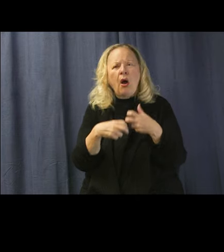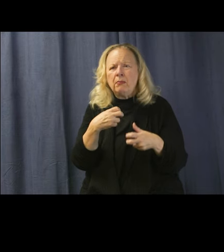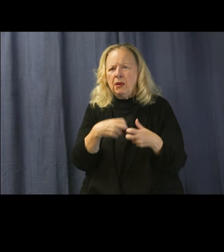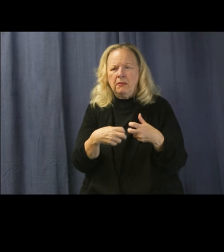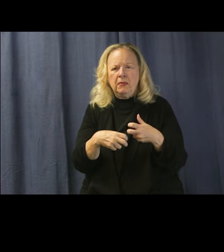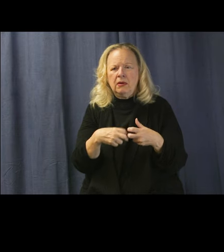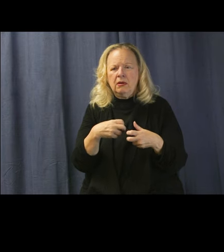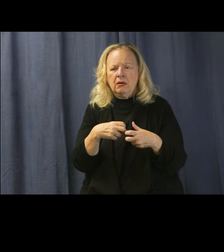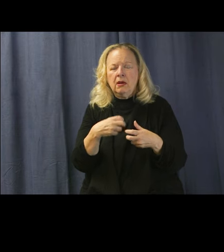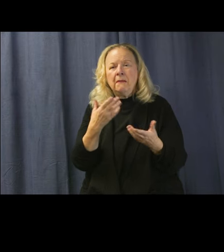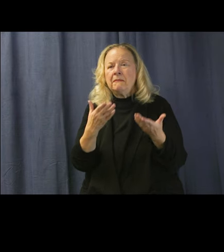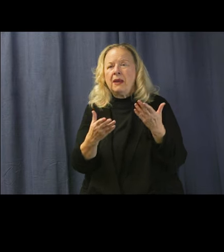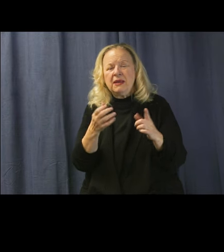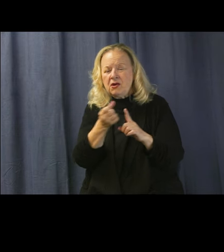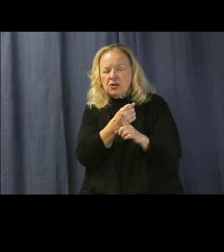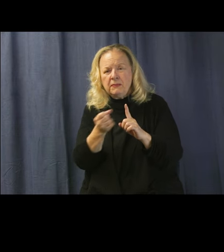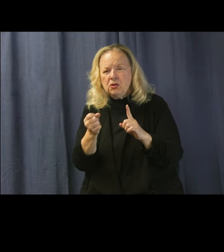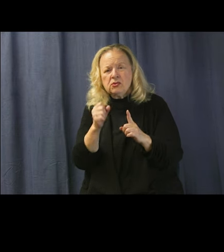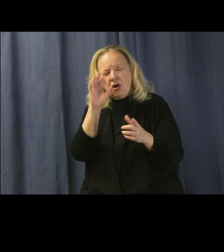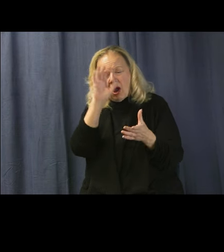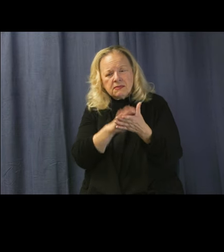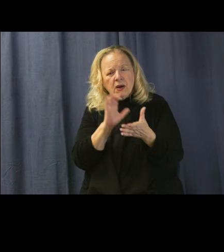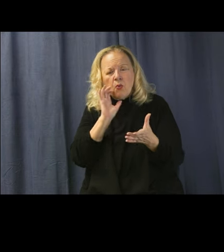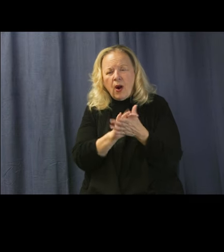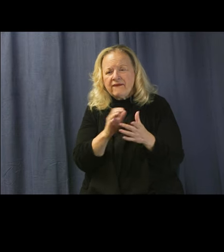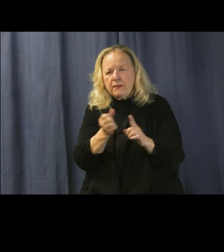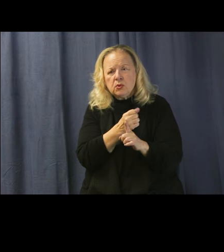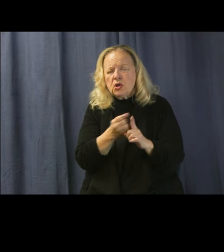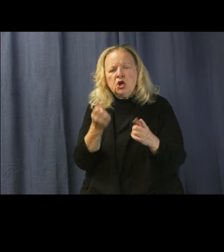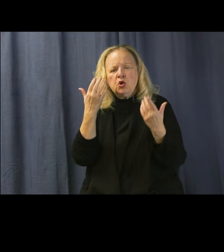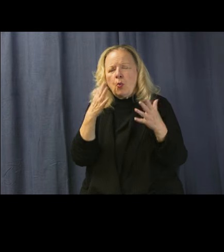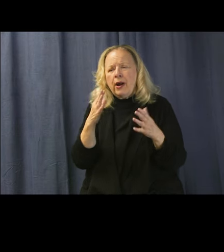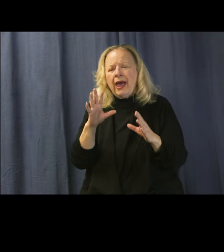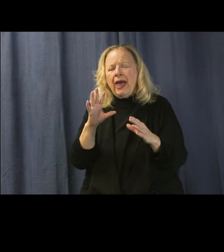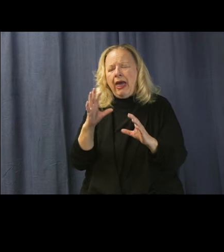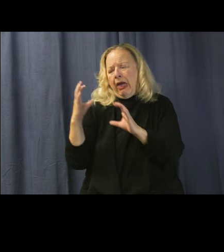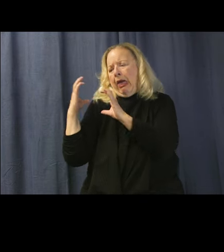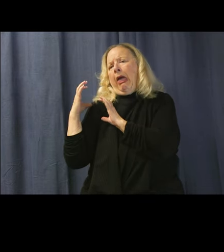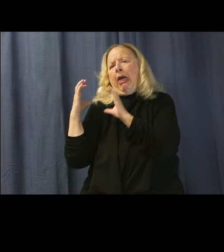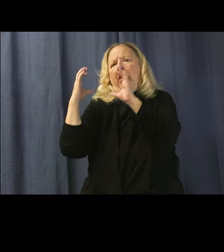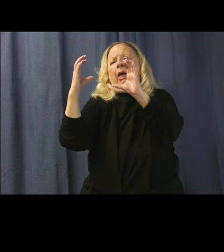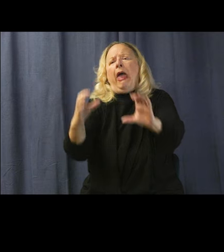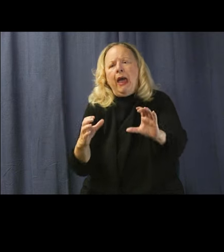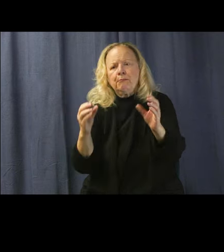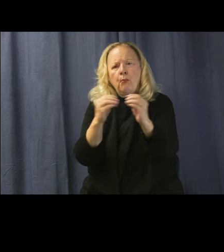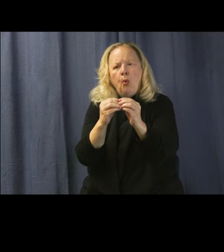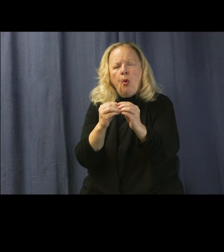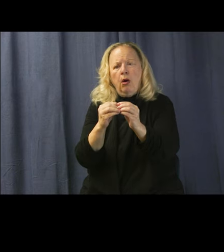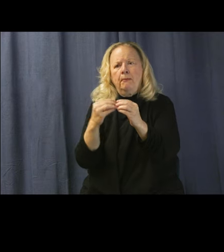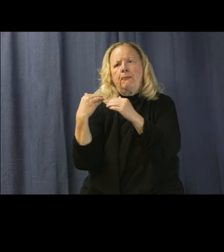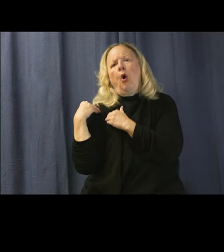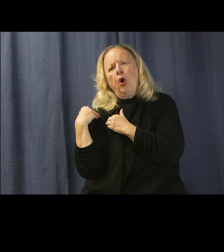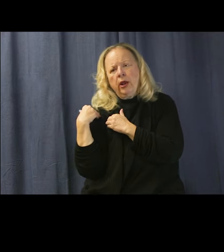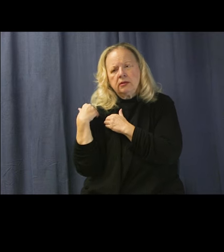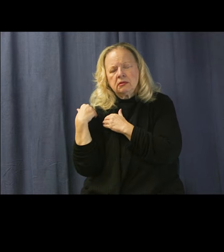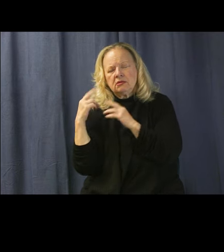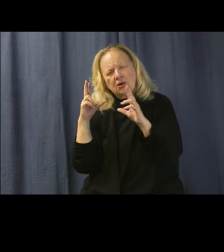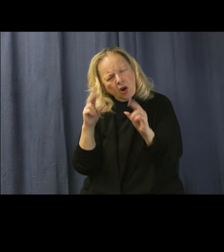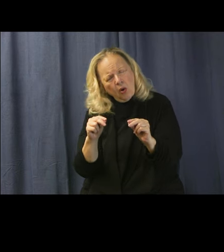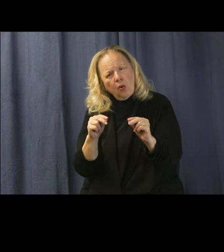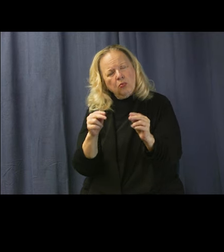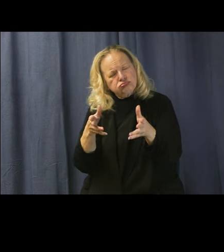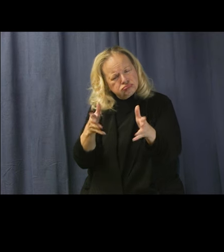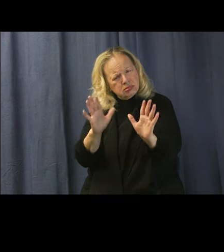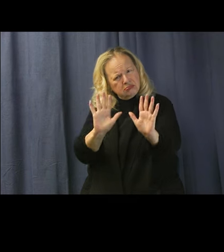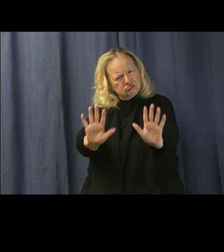big issue is their spouse is abusing them. I mean, you don't know. Why add burdens on top of them? You know what I'm saying? So let everyone